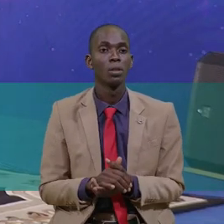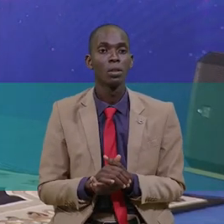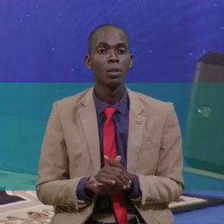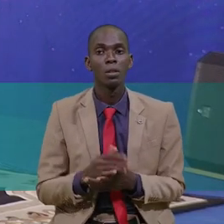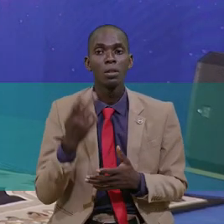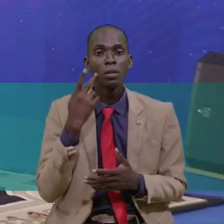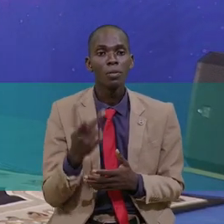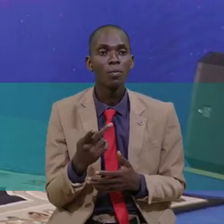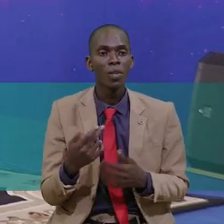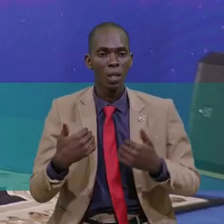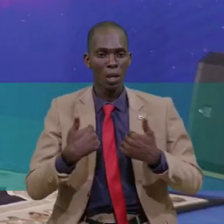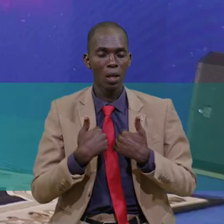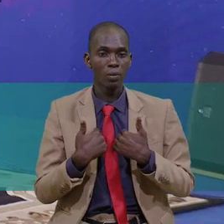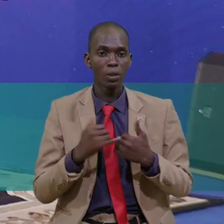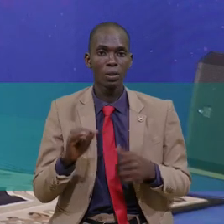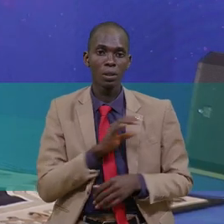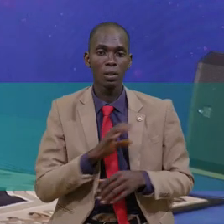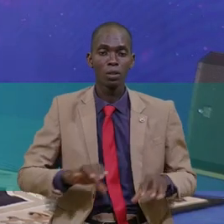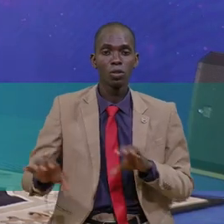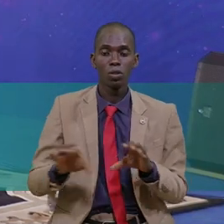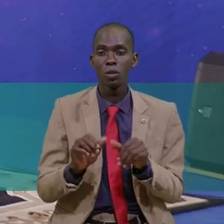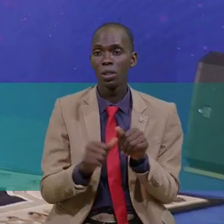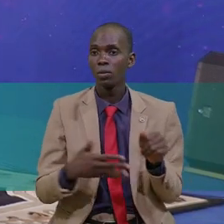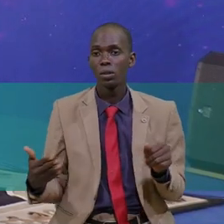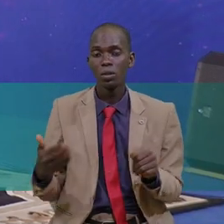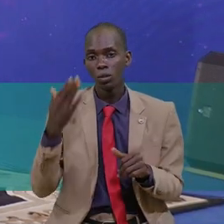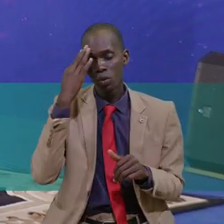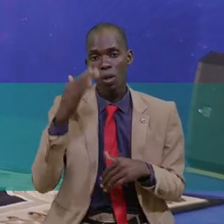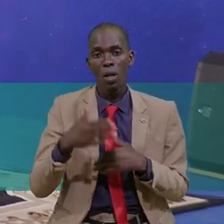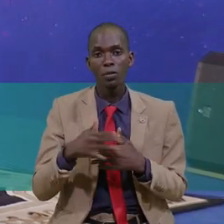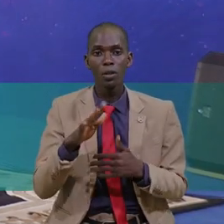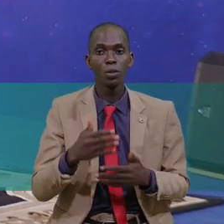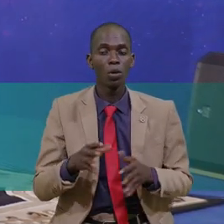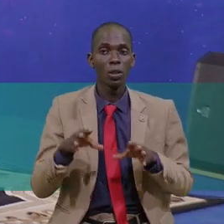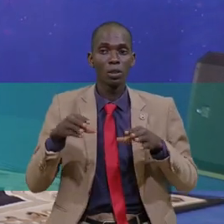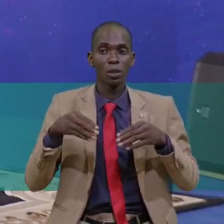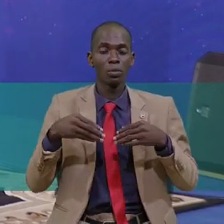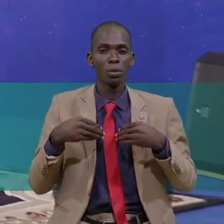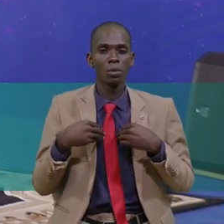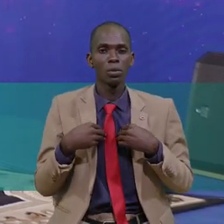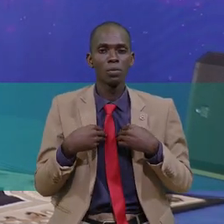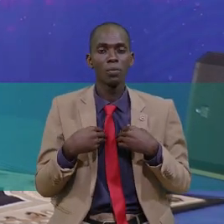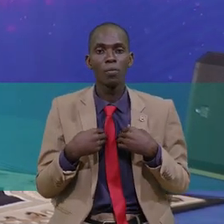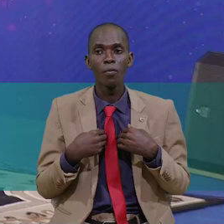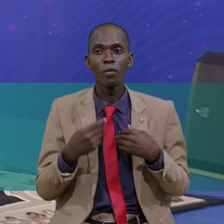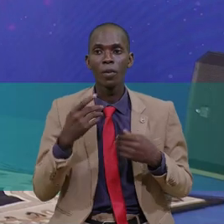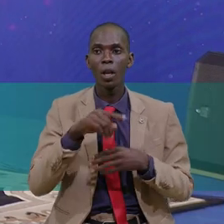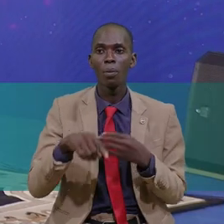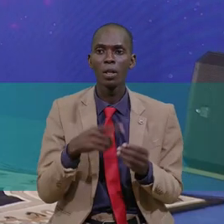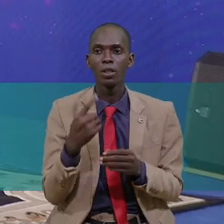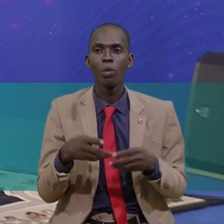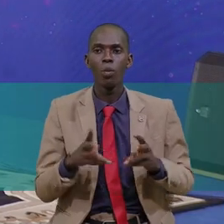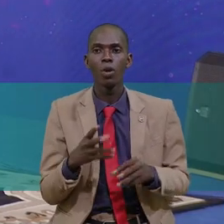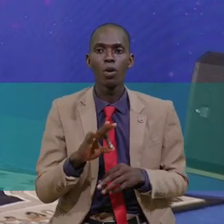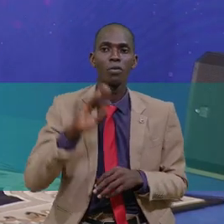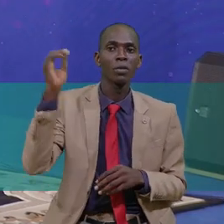done everything, you know, after you have heard about the way of salvation, about the way of grace, not the way